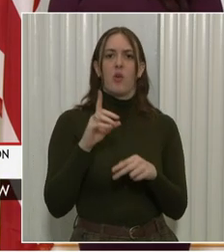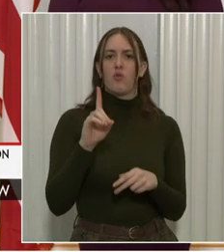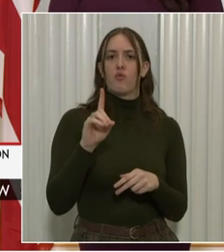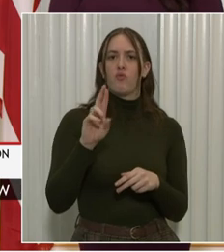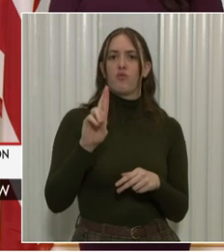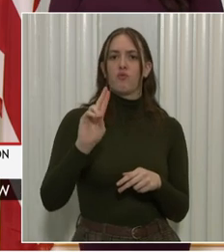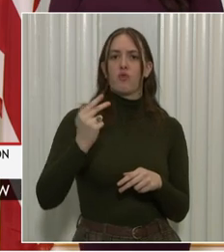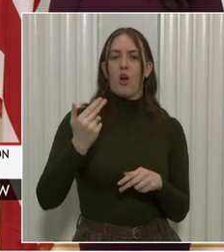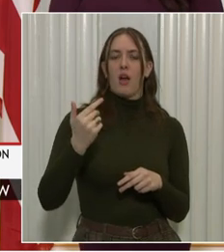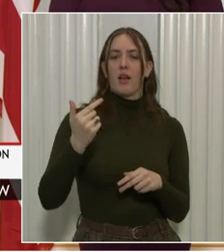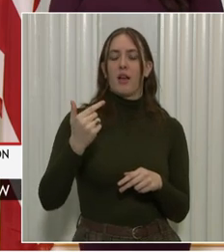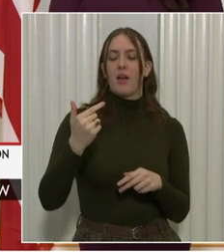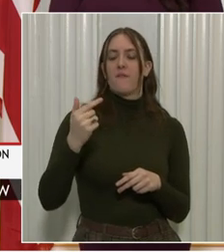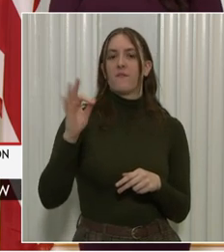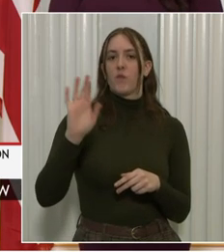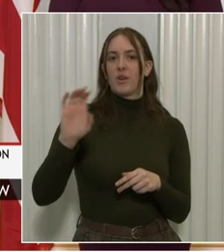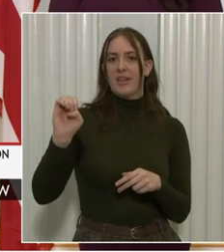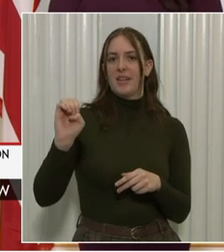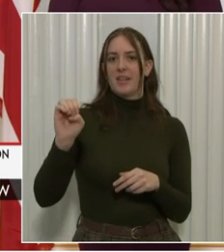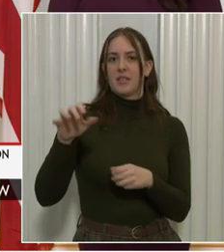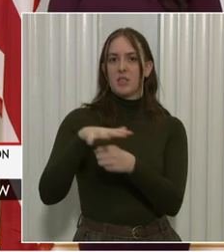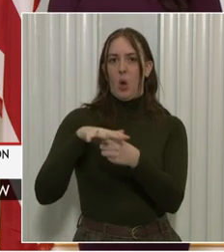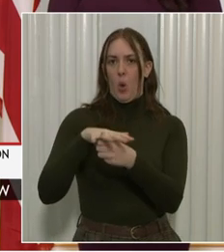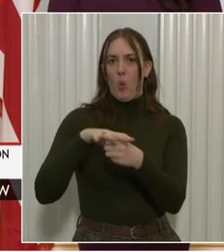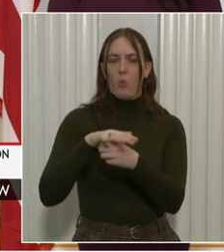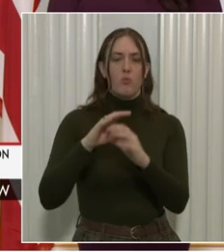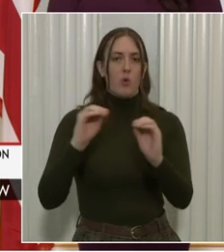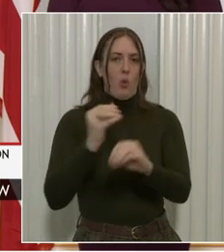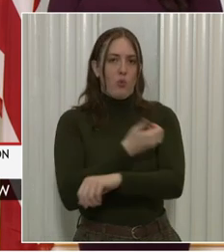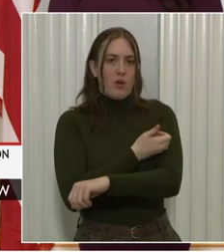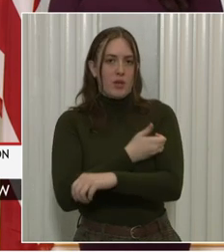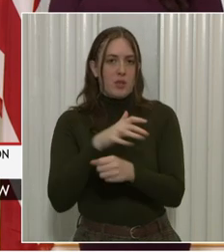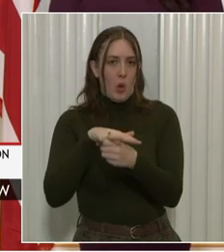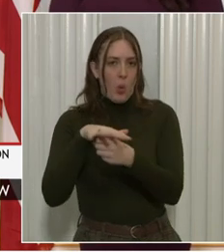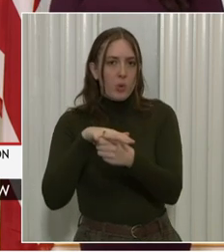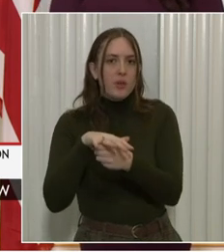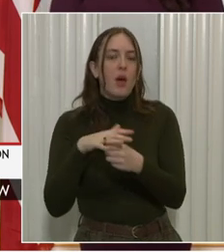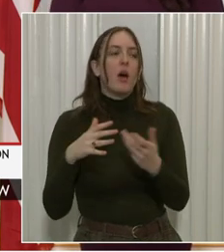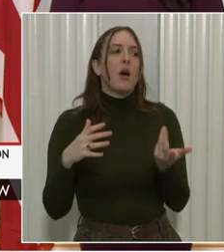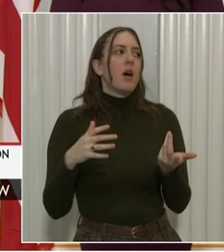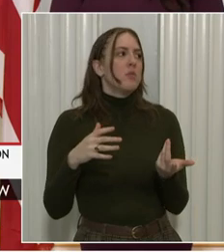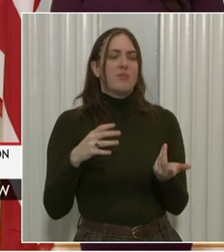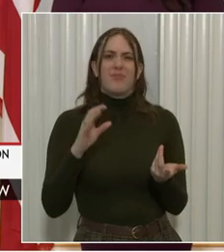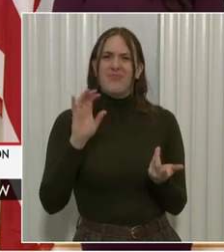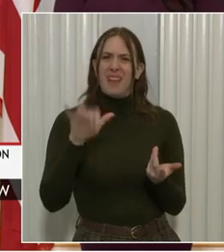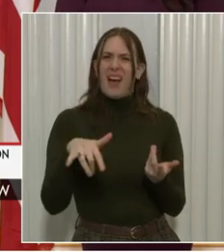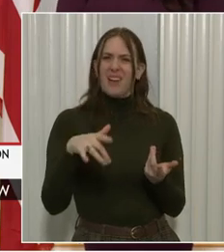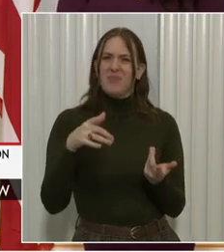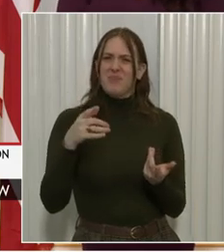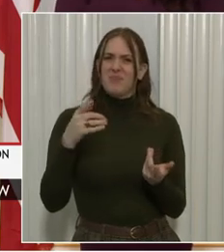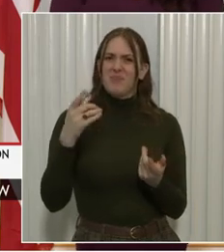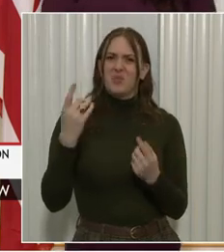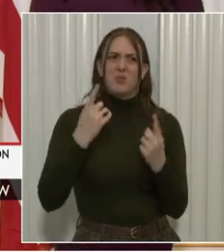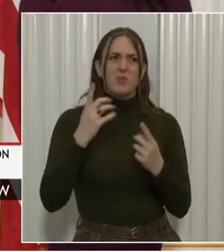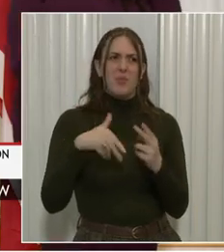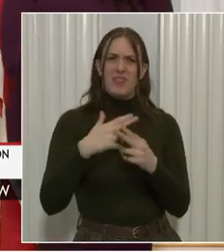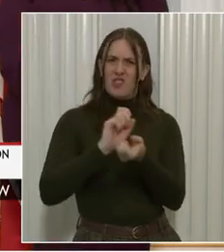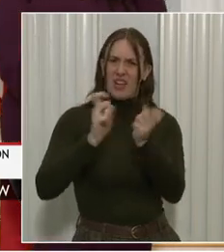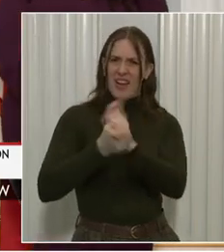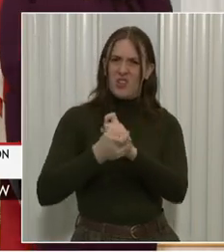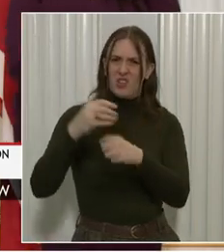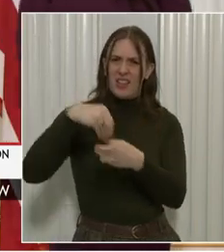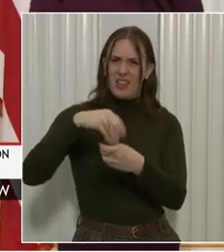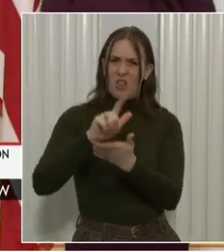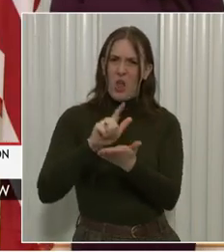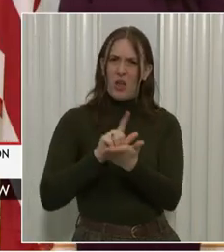zones provision. Is that a provision that you support as it's written now in the law? I don't believe that it changed